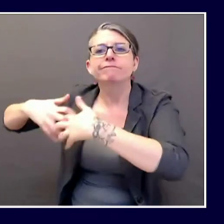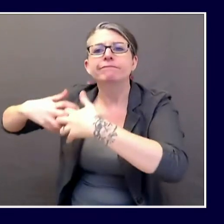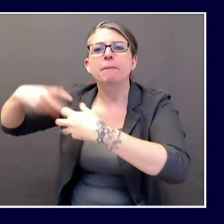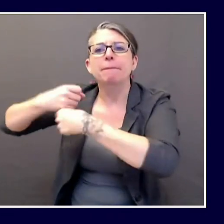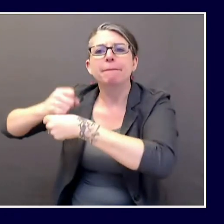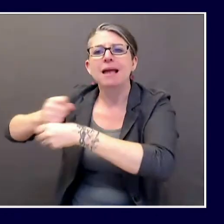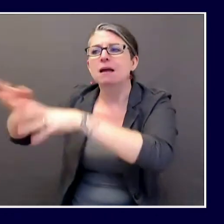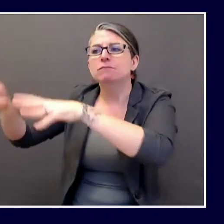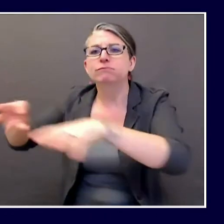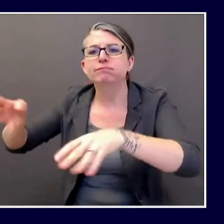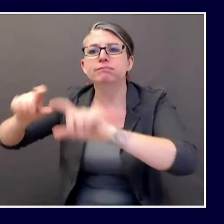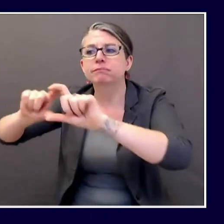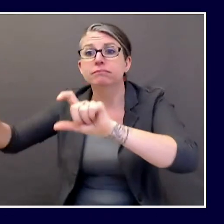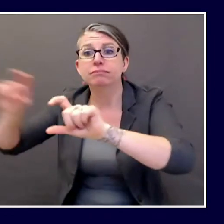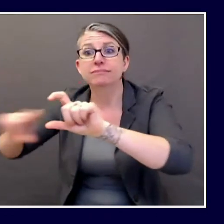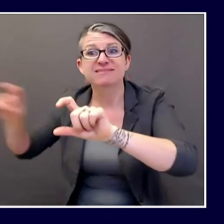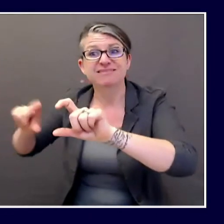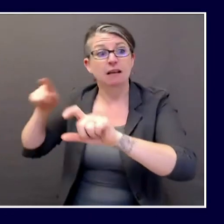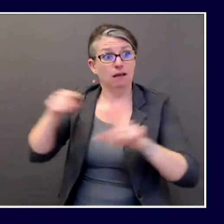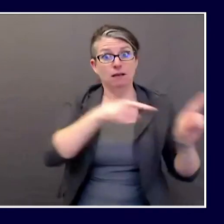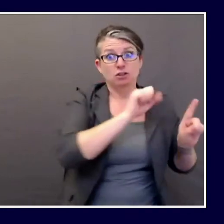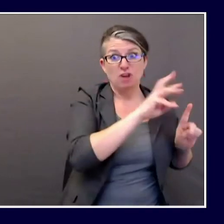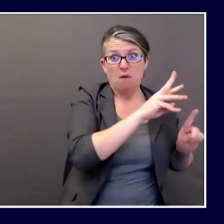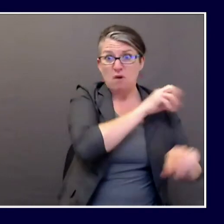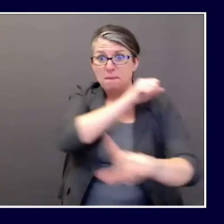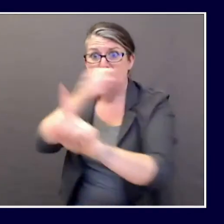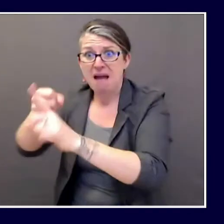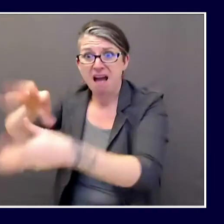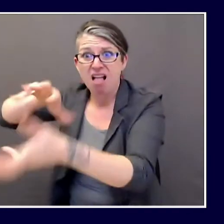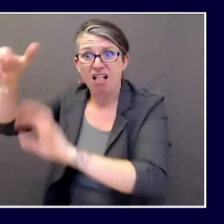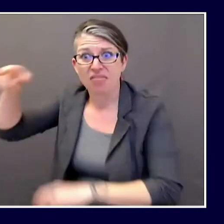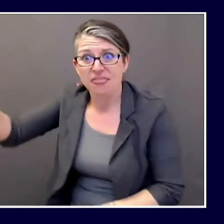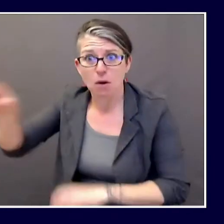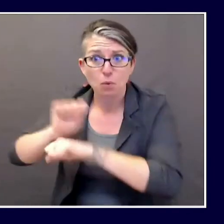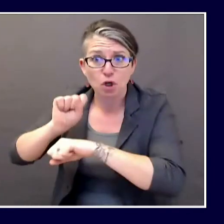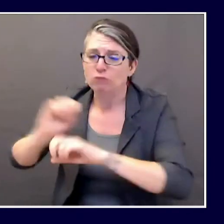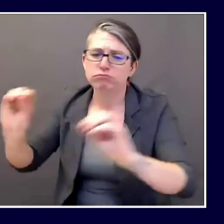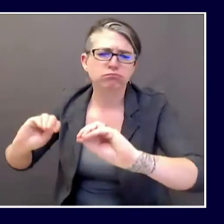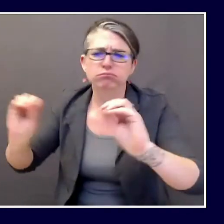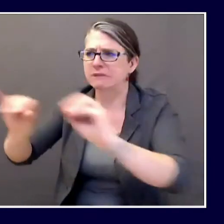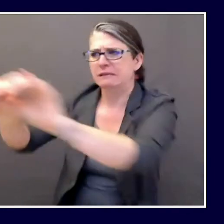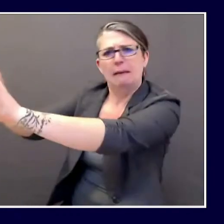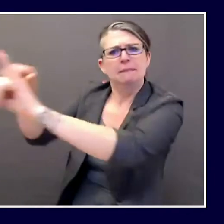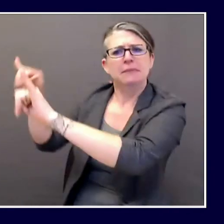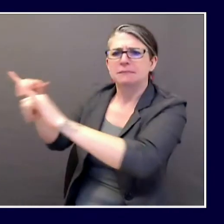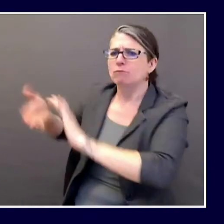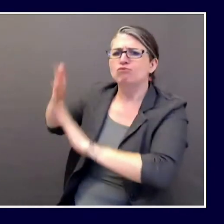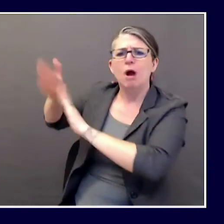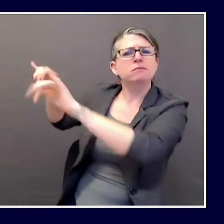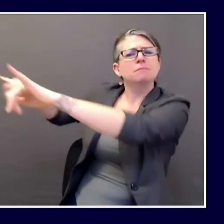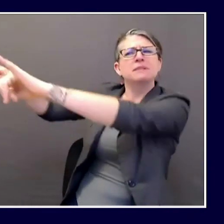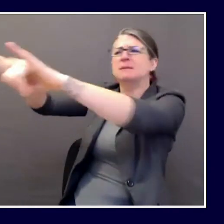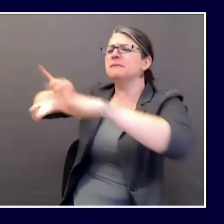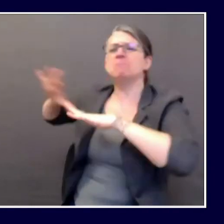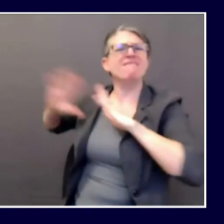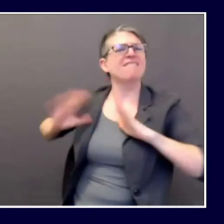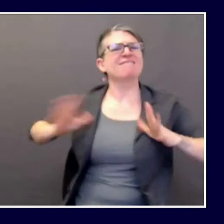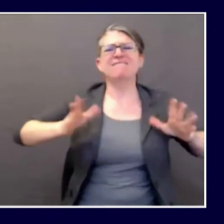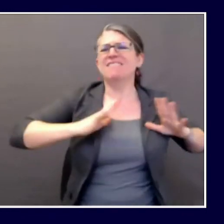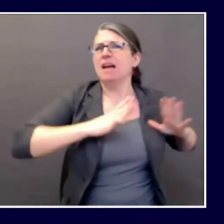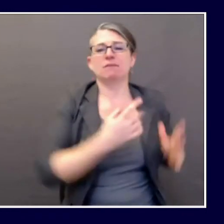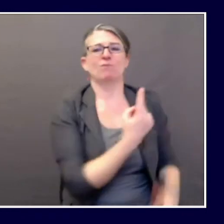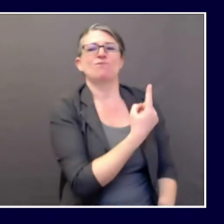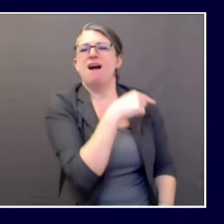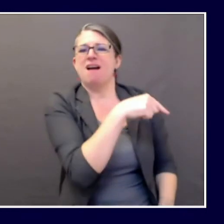database. We hope to have it up online as soon as possible. Again, we know that the company that manages that database for Maine and